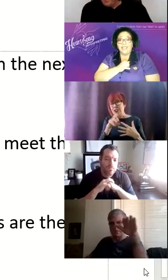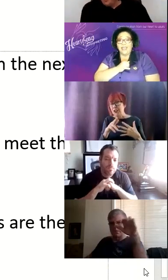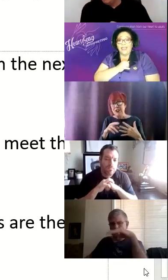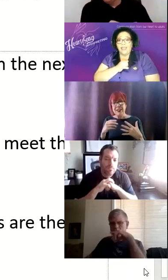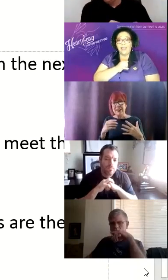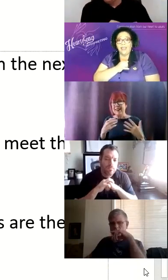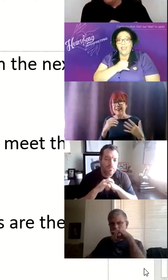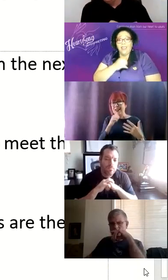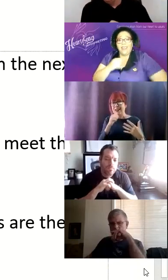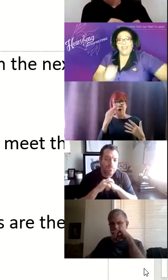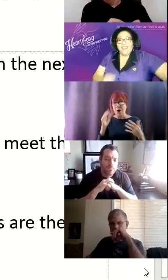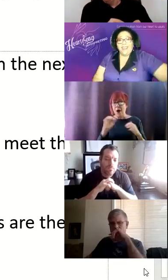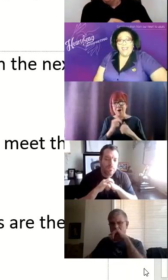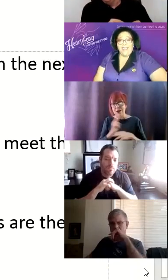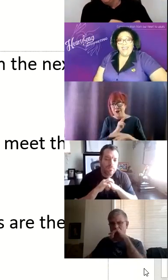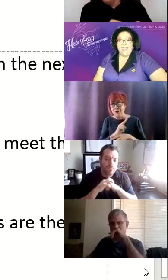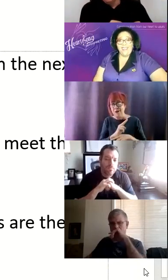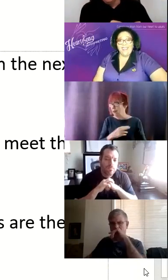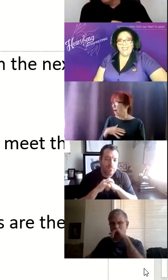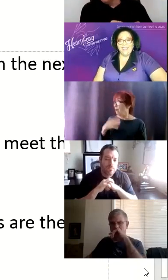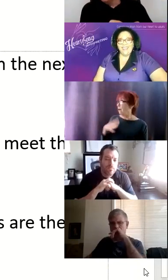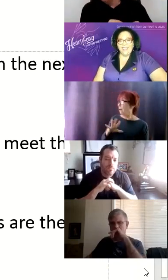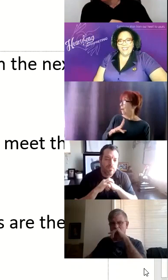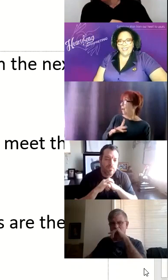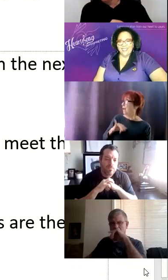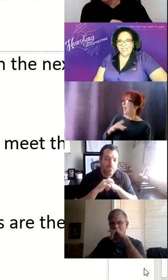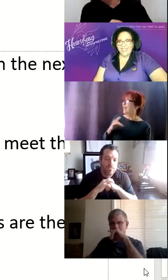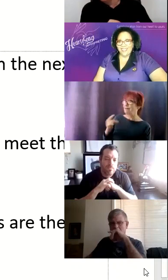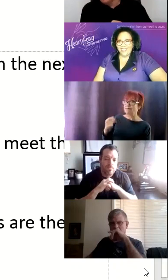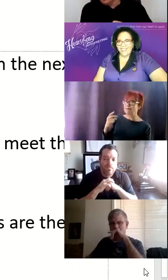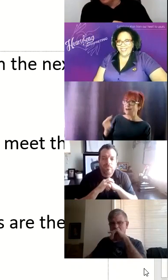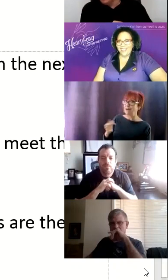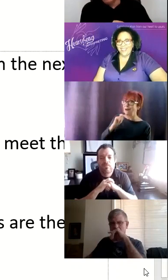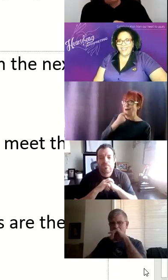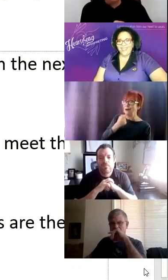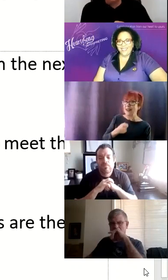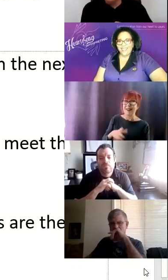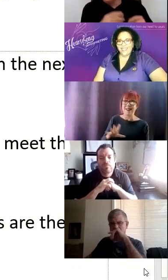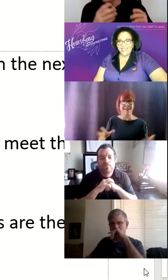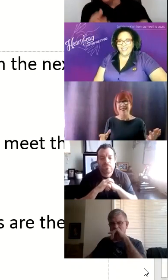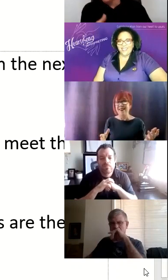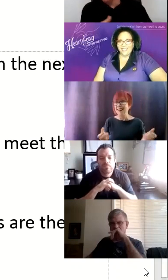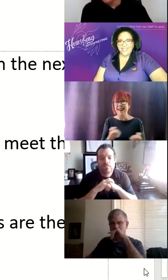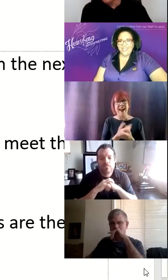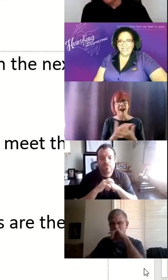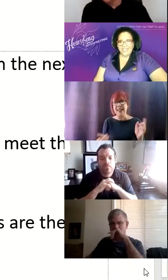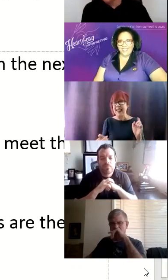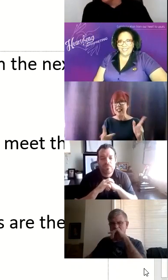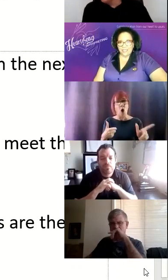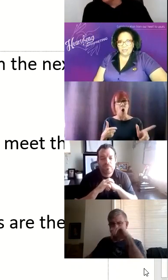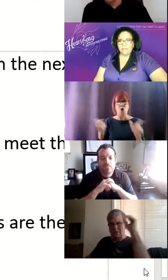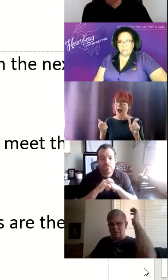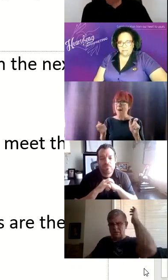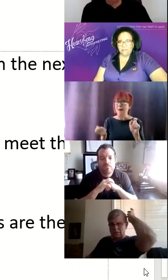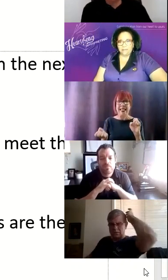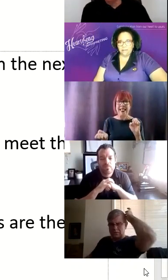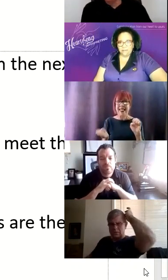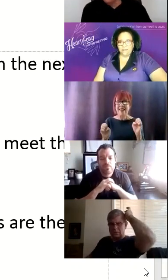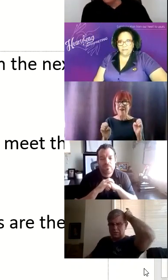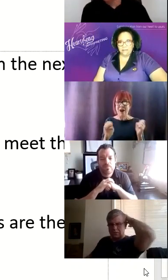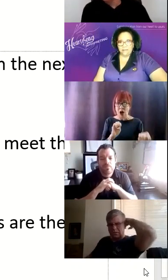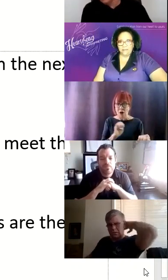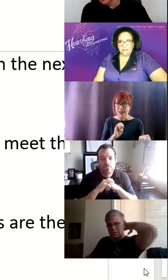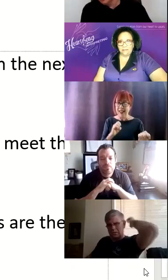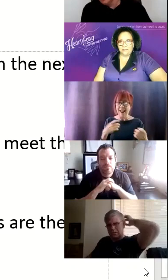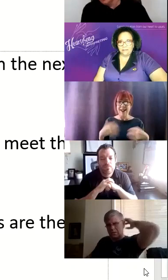That's slick. You know, it's rapidly evolving, rapidly moving. I heard that from Joanne a little earlier, and I was like,